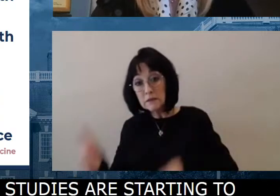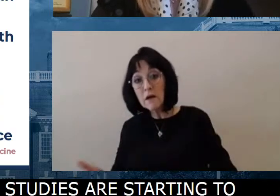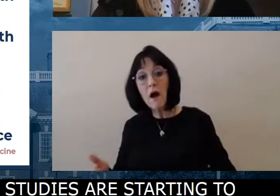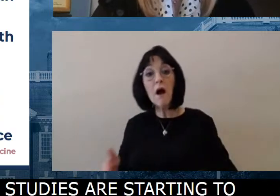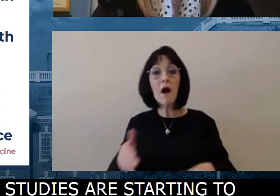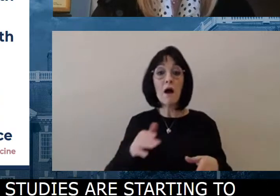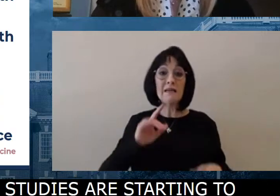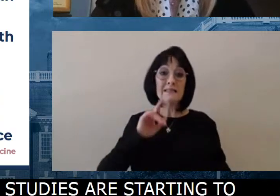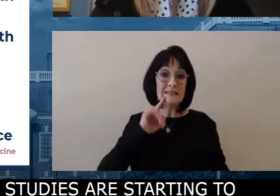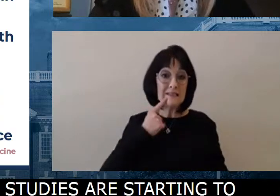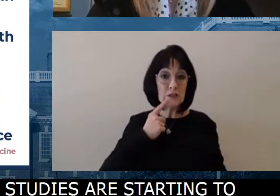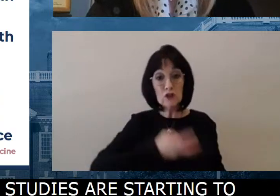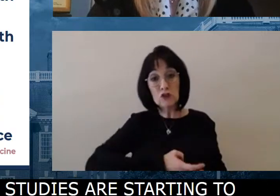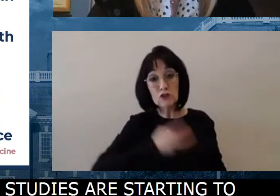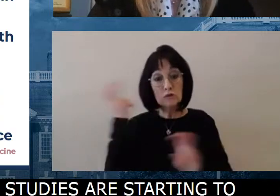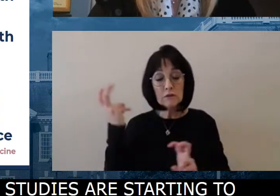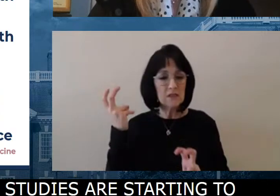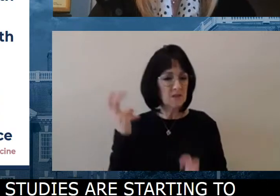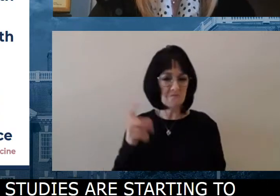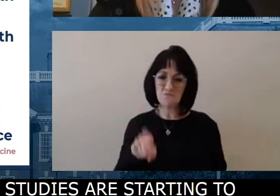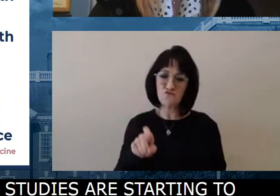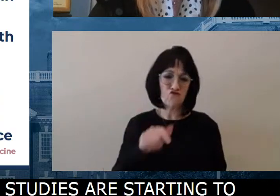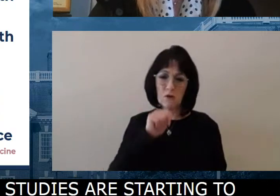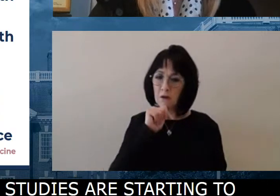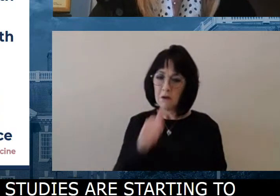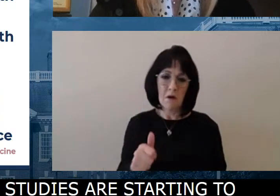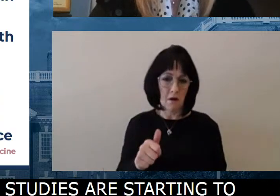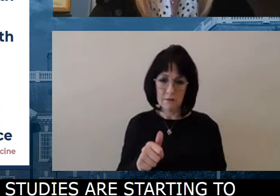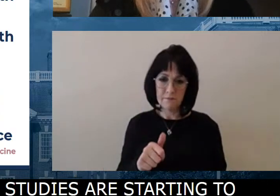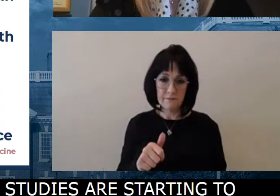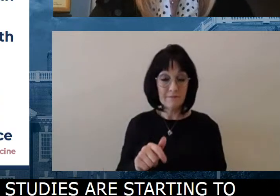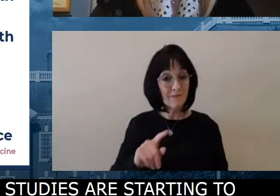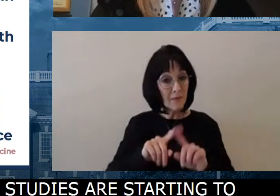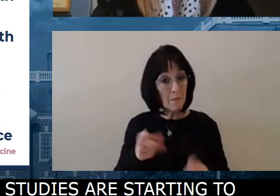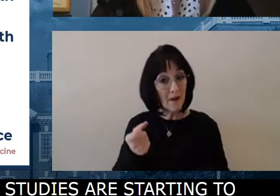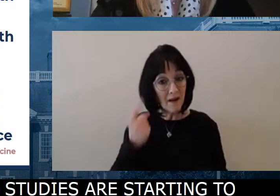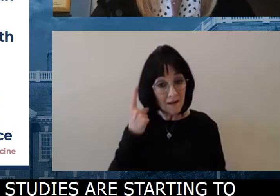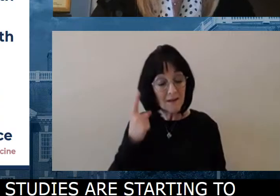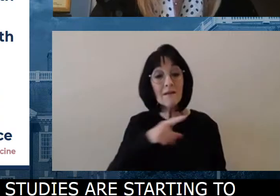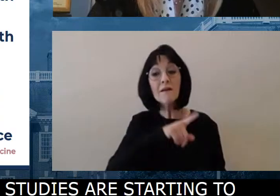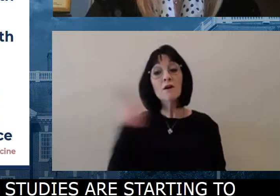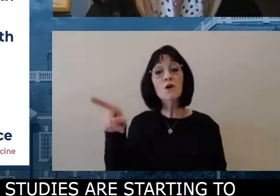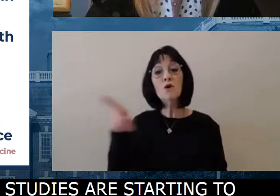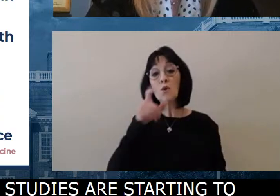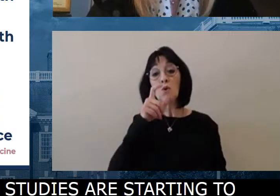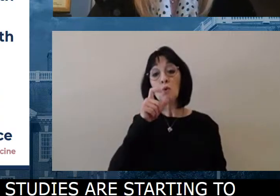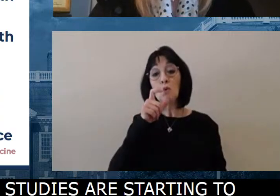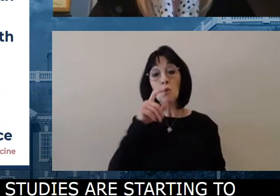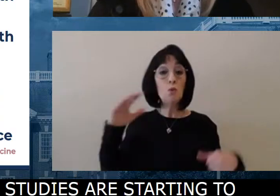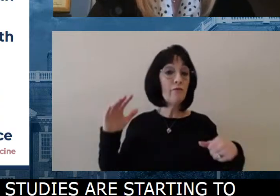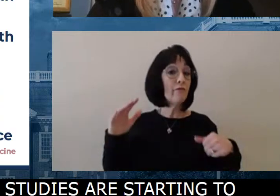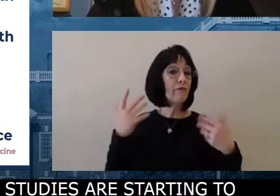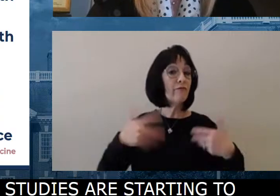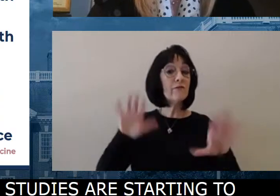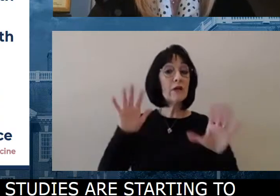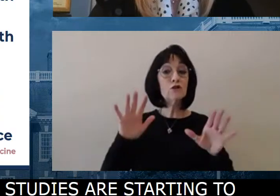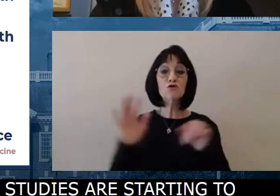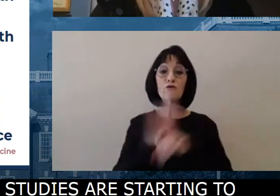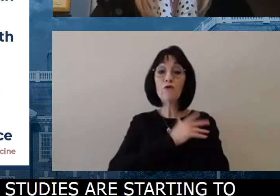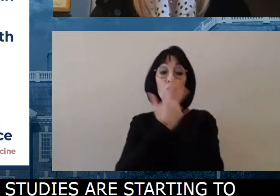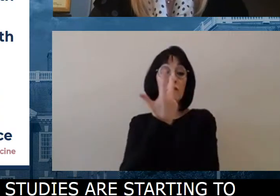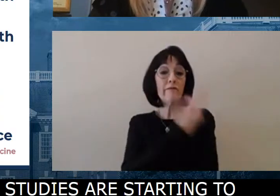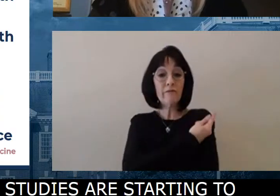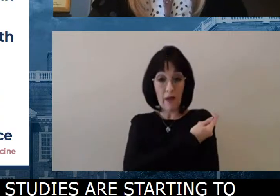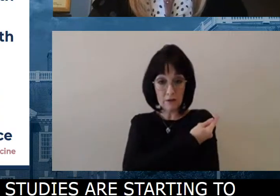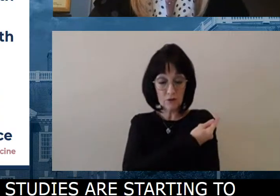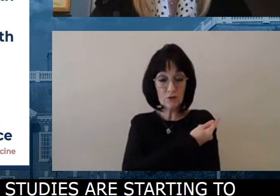those considered fully vaccinated can now visit with others who are fully vaccinated. with no mask and no